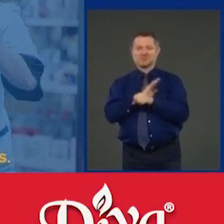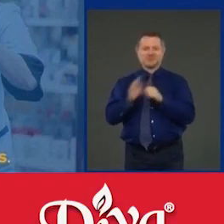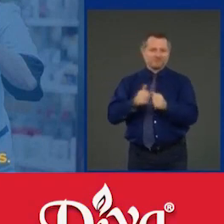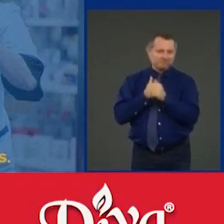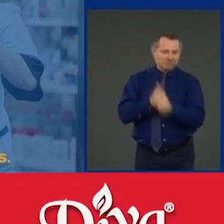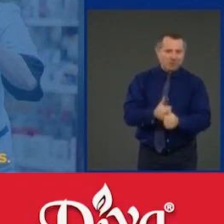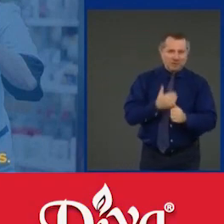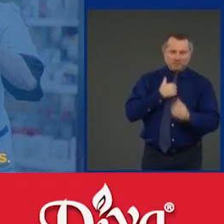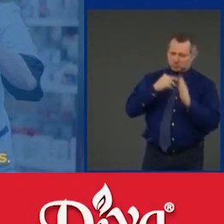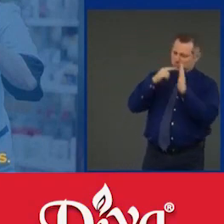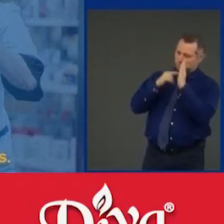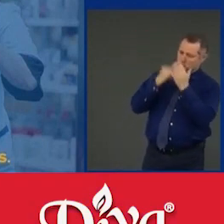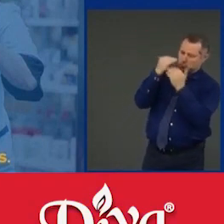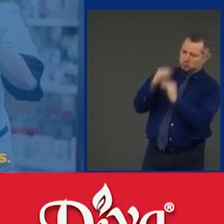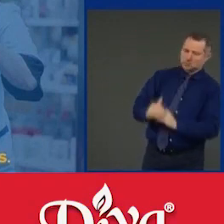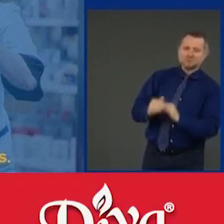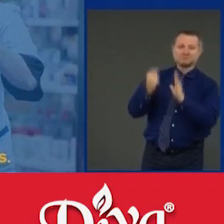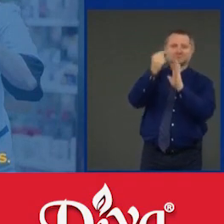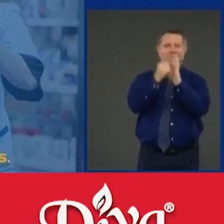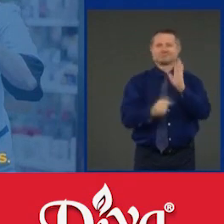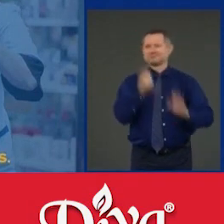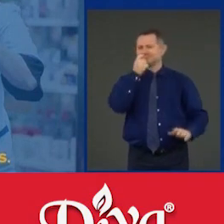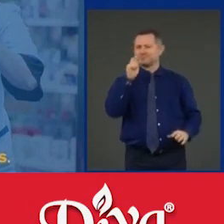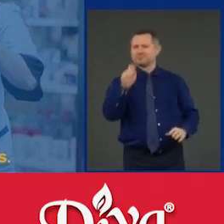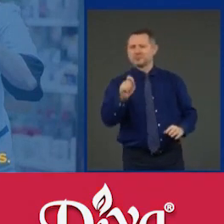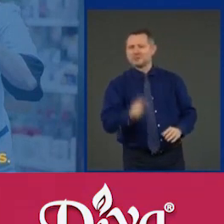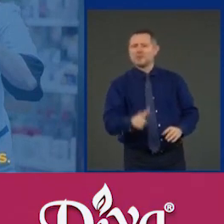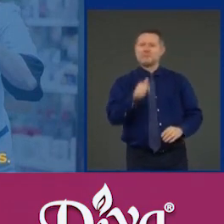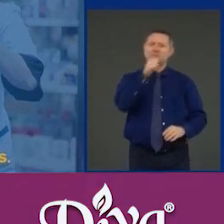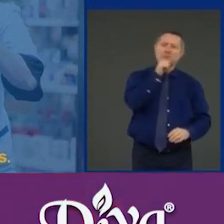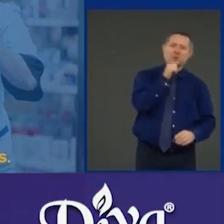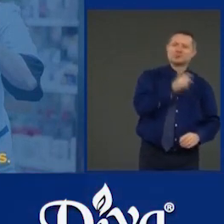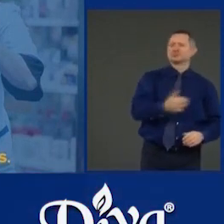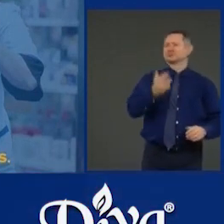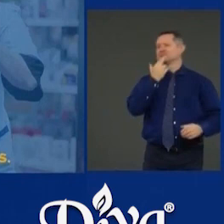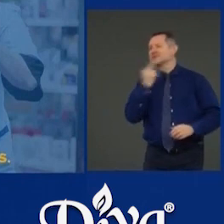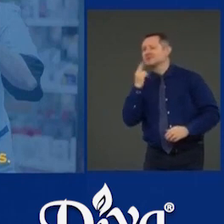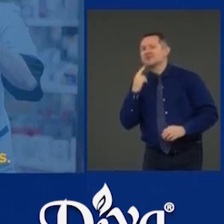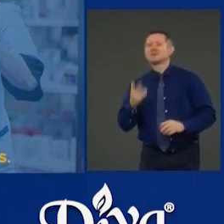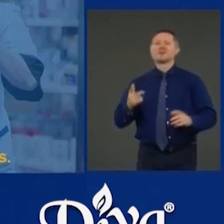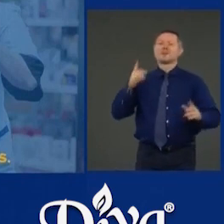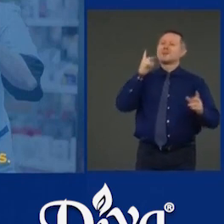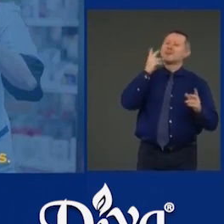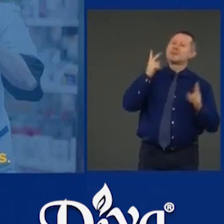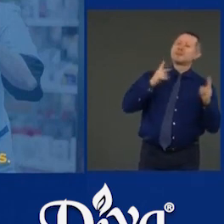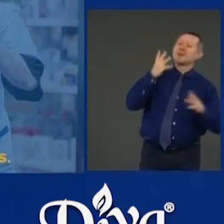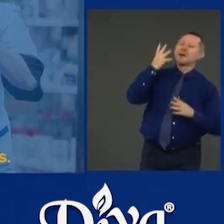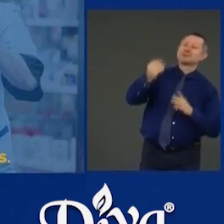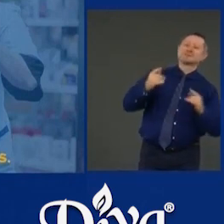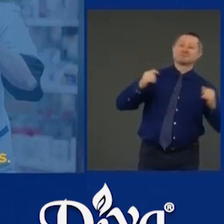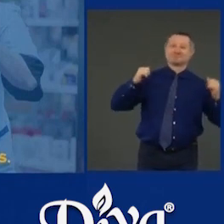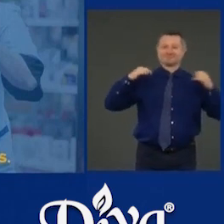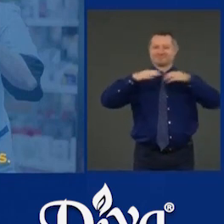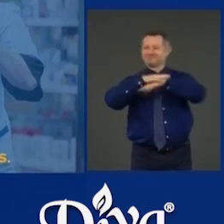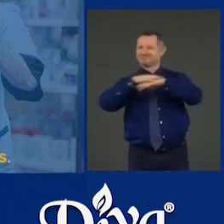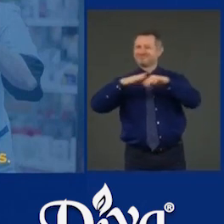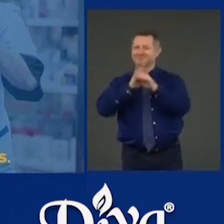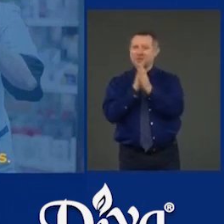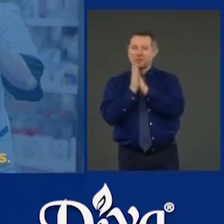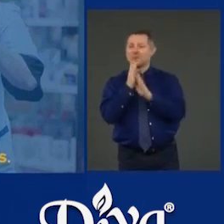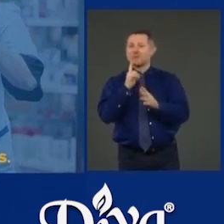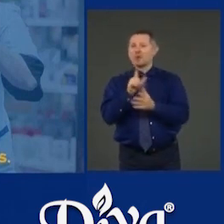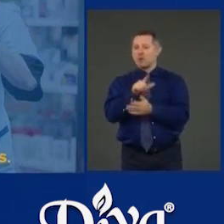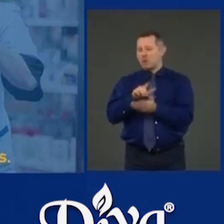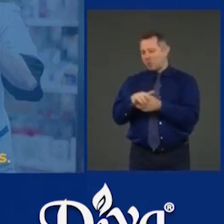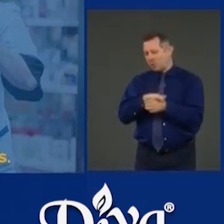rules. Bars, restaurants, people on sidewalks, local government has to do that.